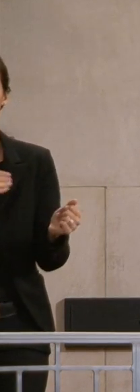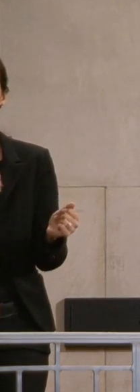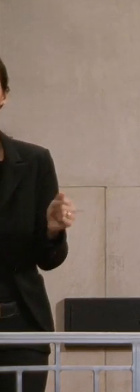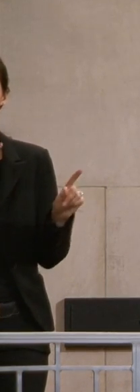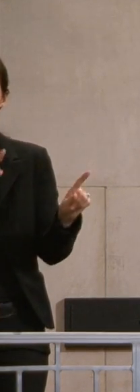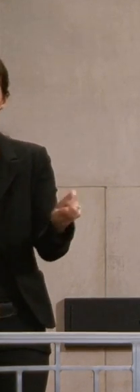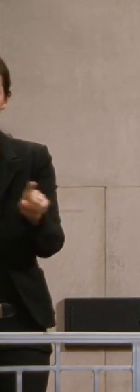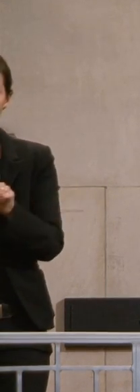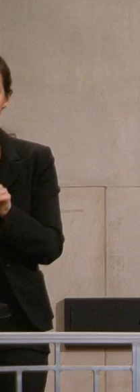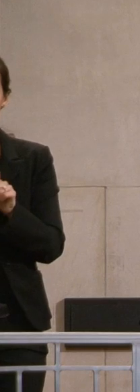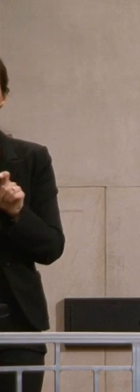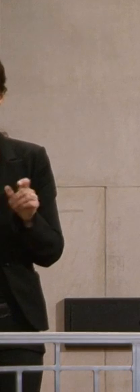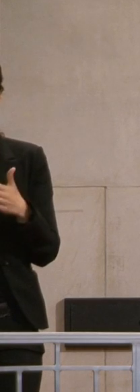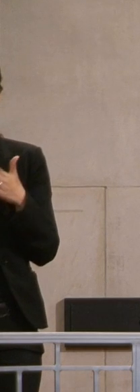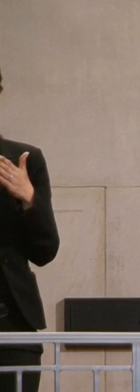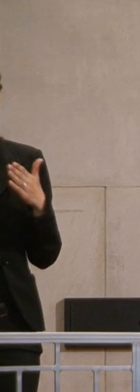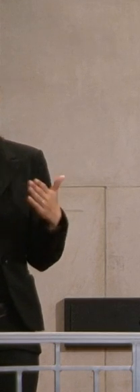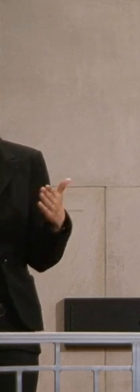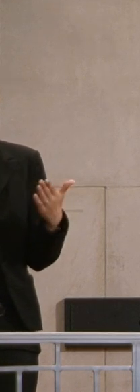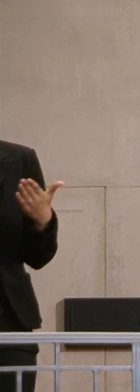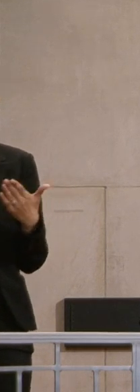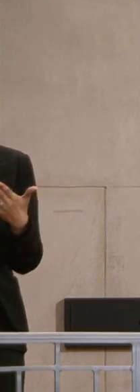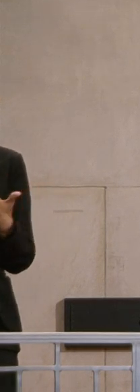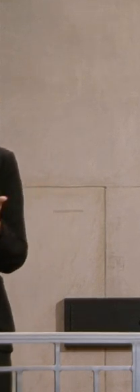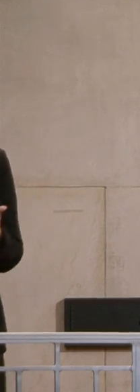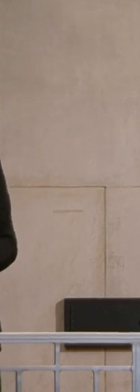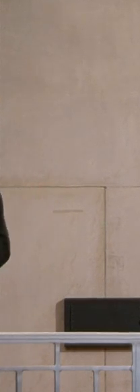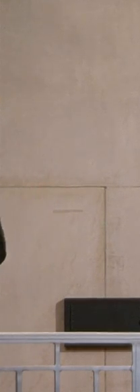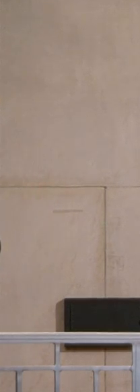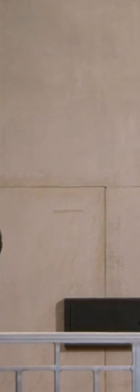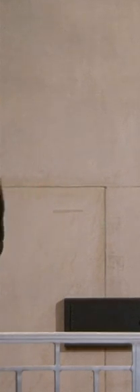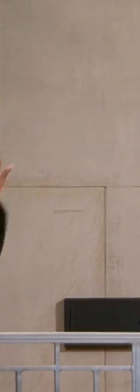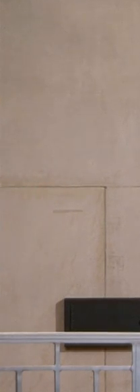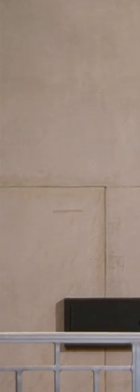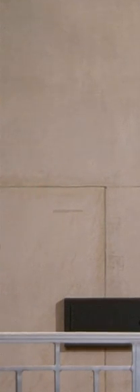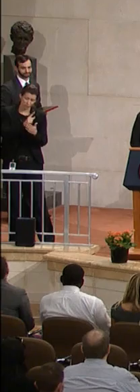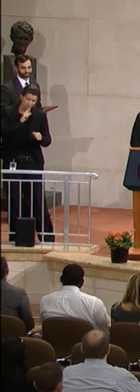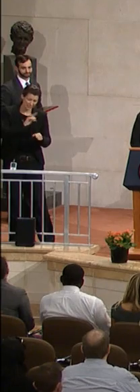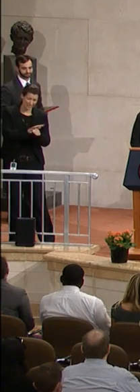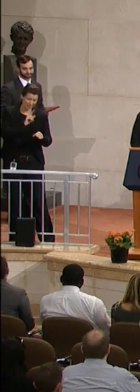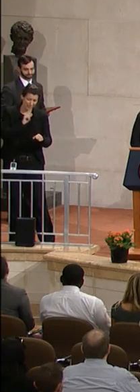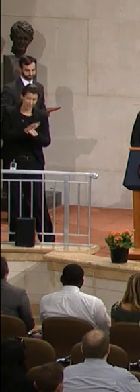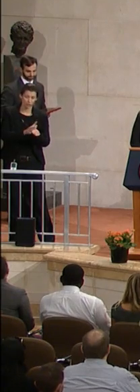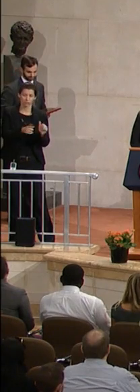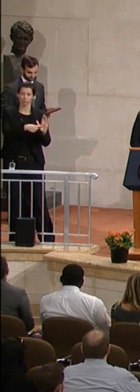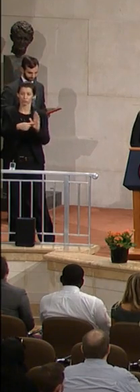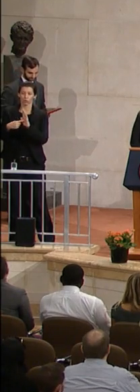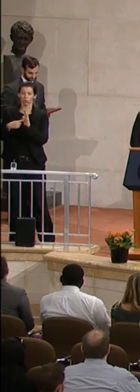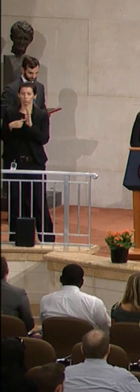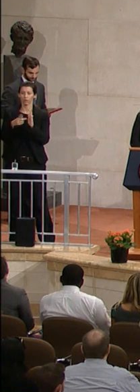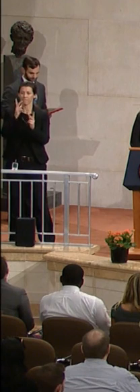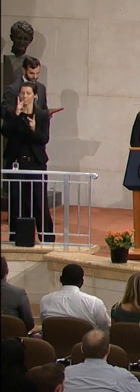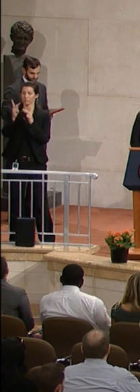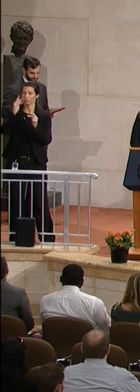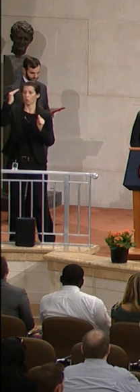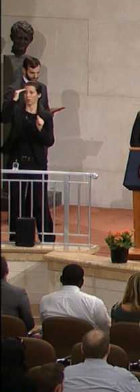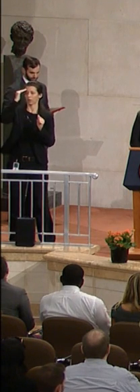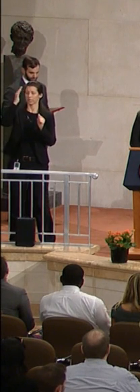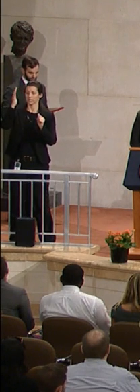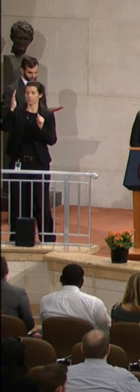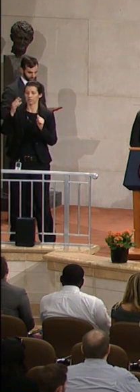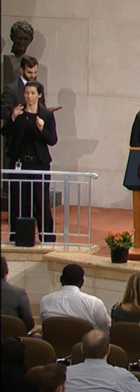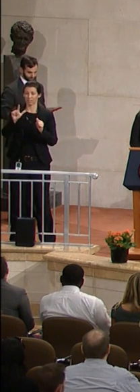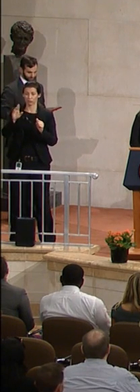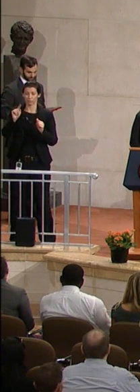and surprising results. Ashley's countless hours of dedication have increased visibility and awareness of LGBT issues within